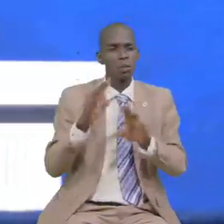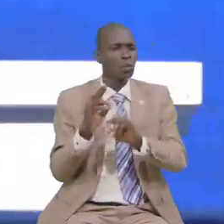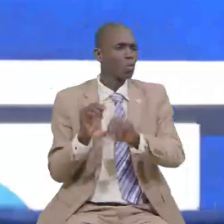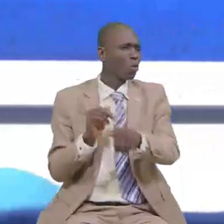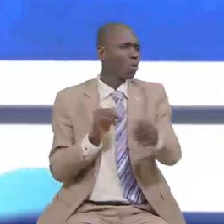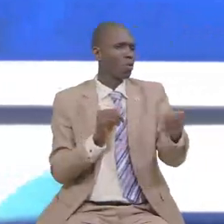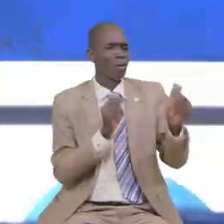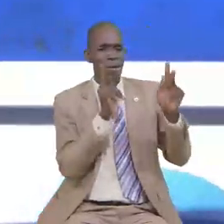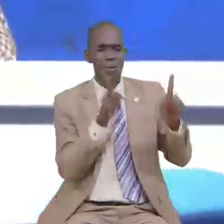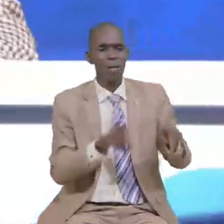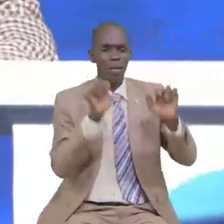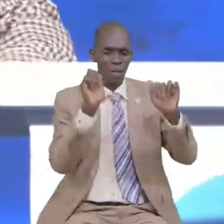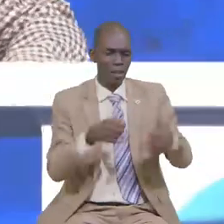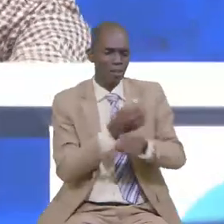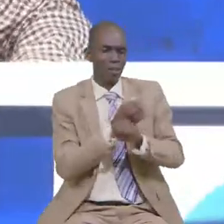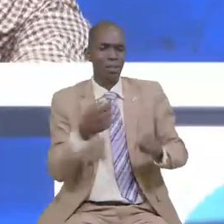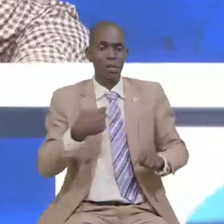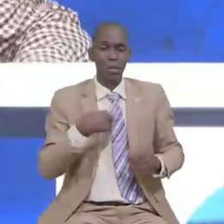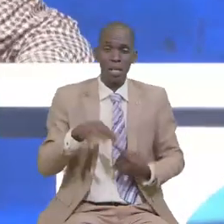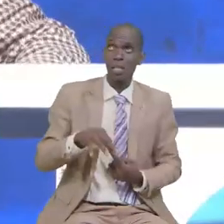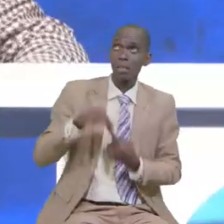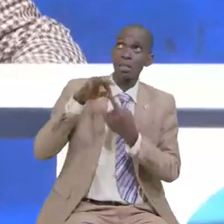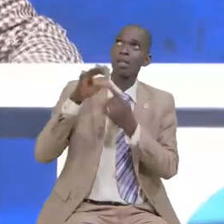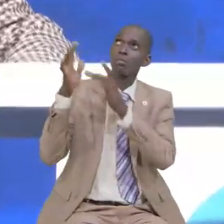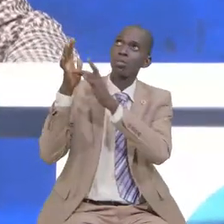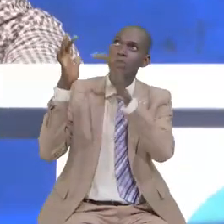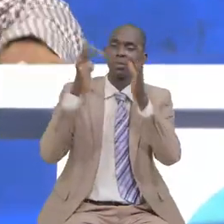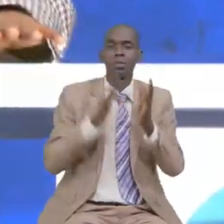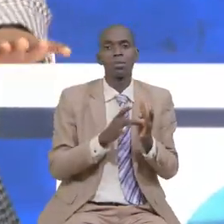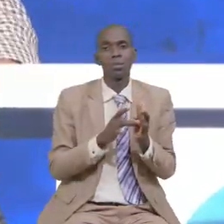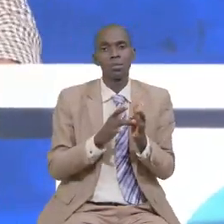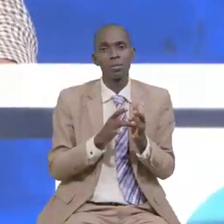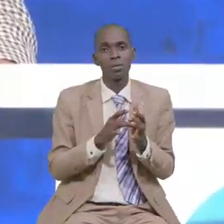can save me except Jesus.